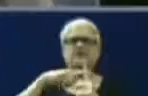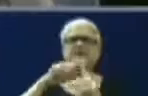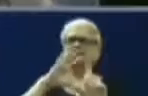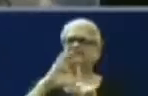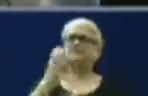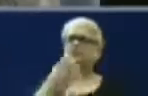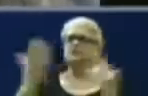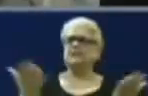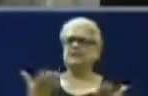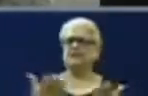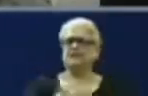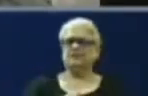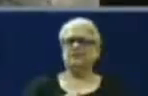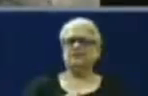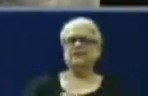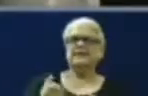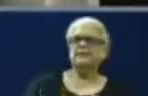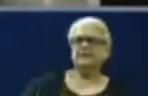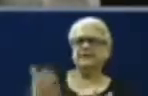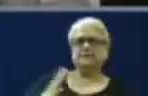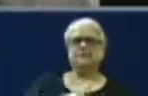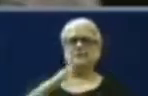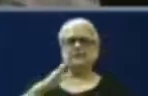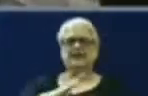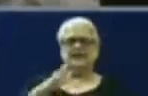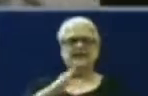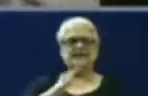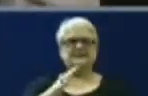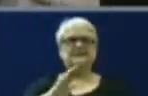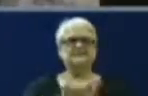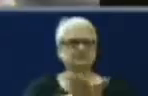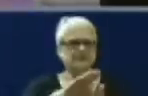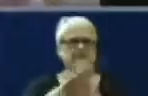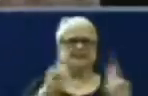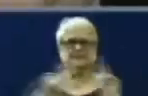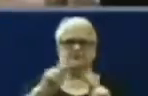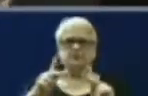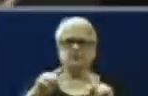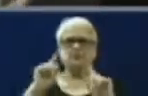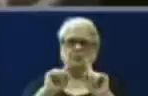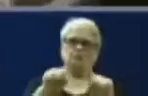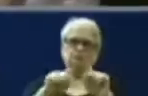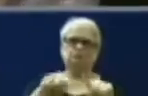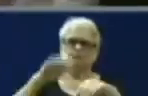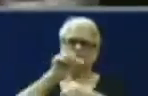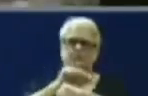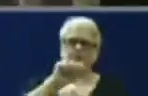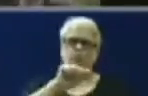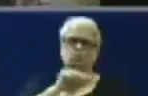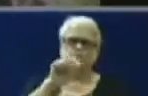Many, many polite, very, very, very nice people.